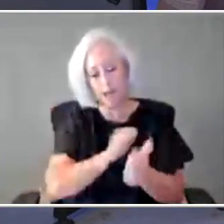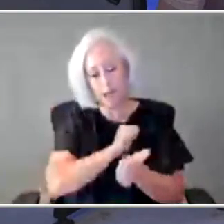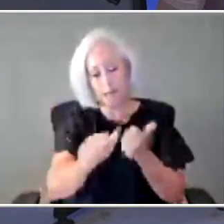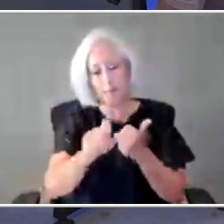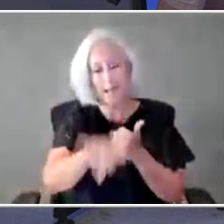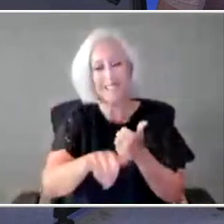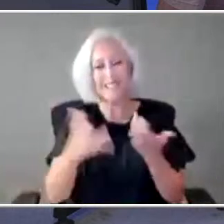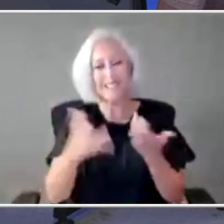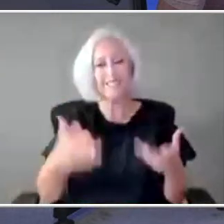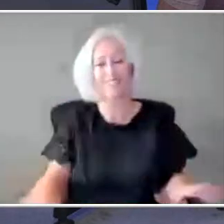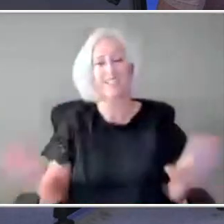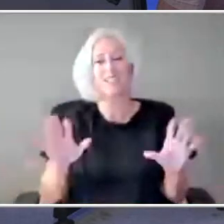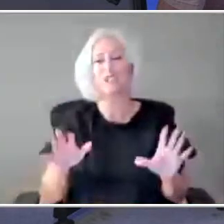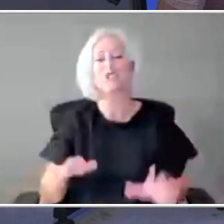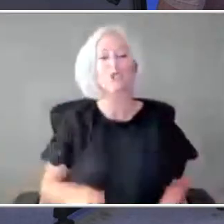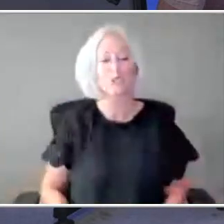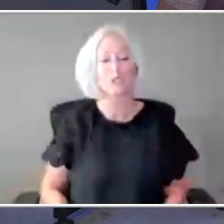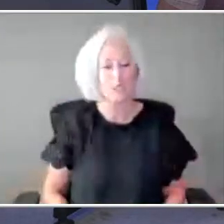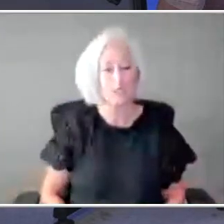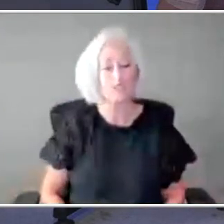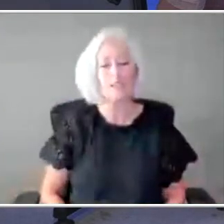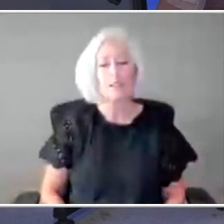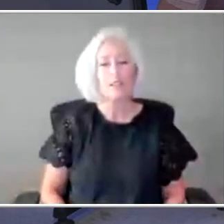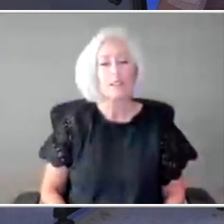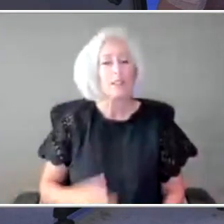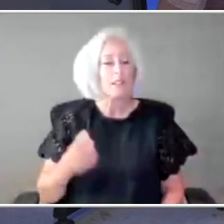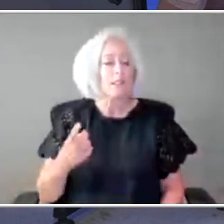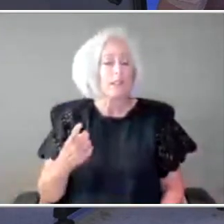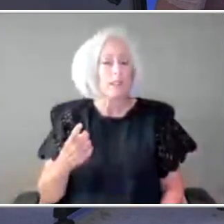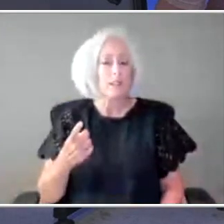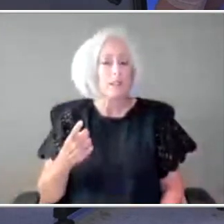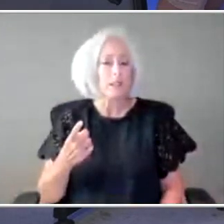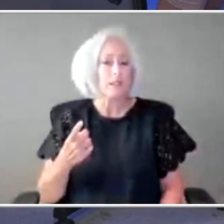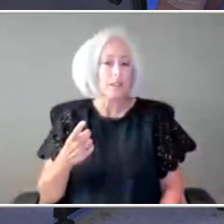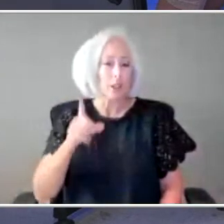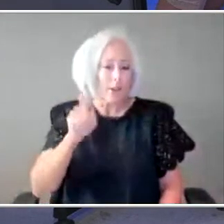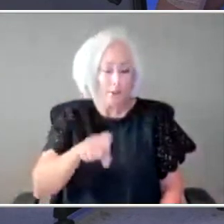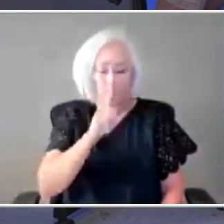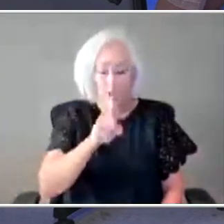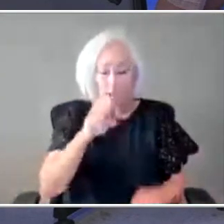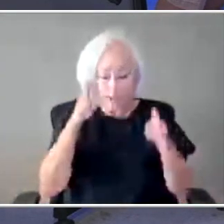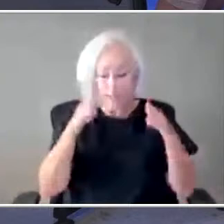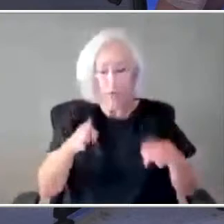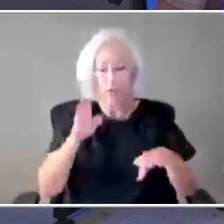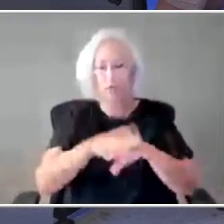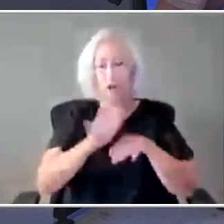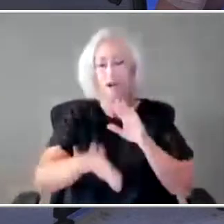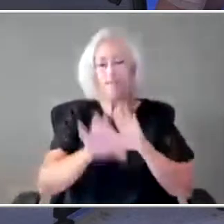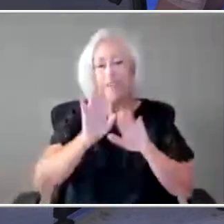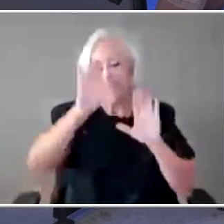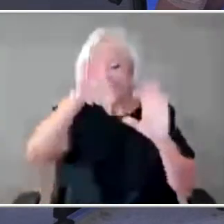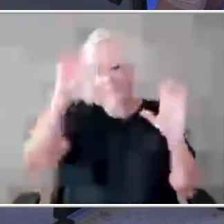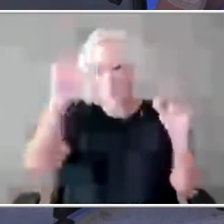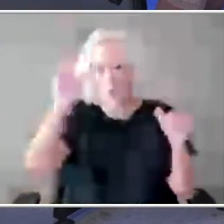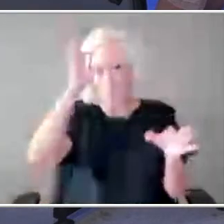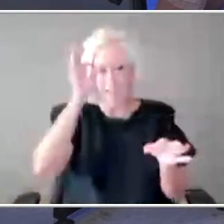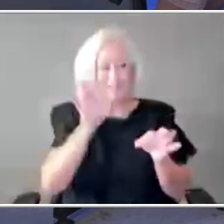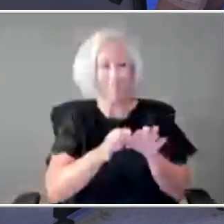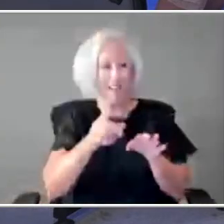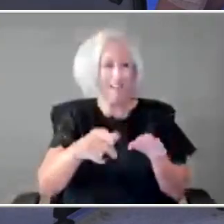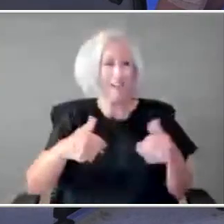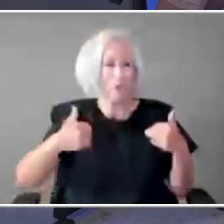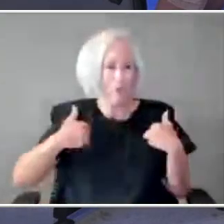saying that, and that sounds great, but it takes some, you have to really concentrate on finding that hope and the faith that you had.